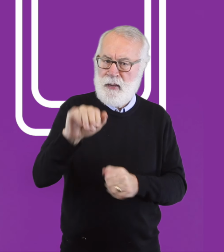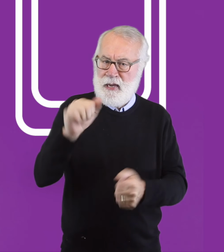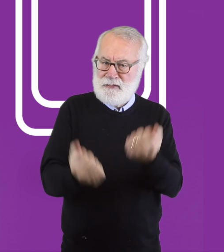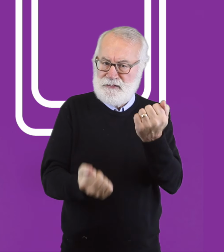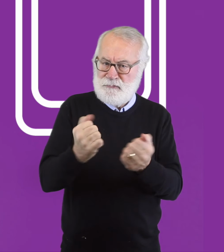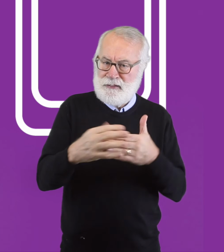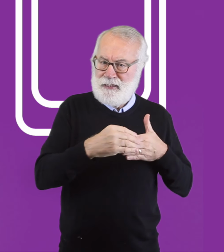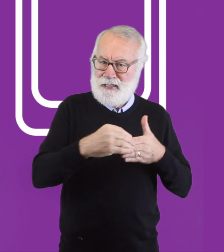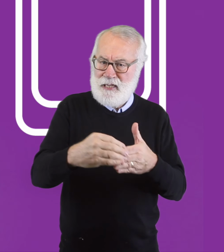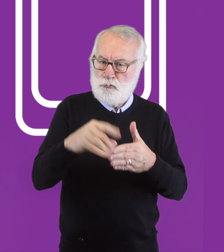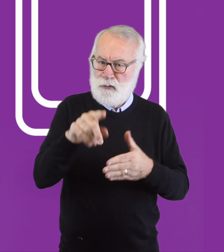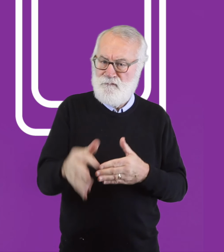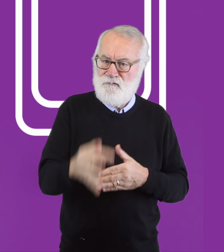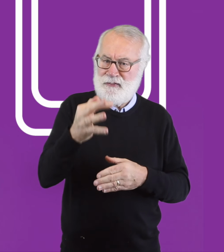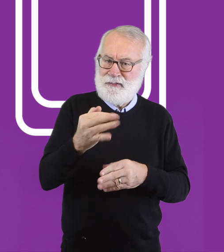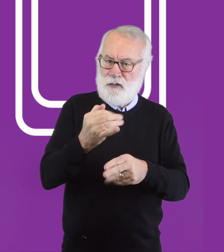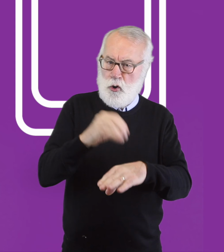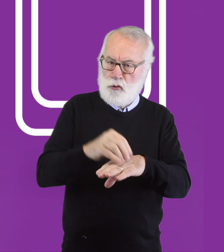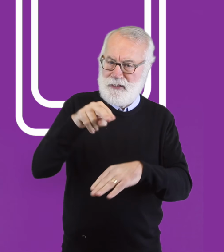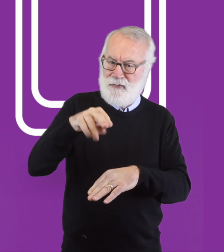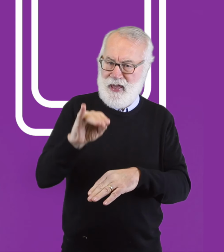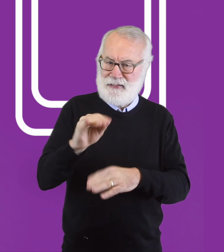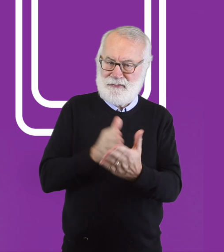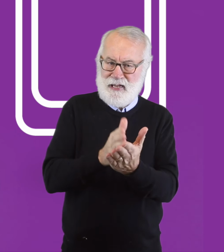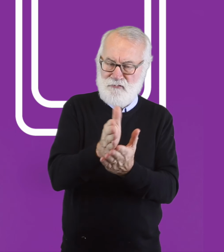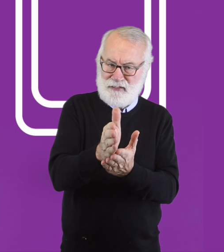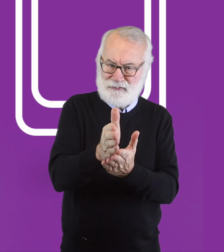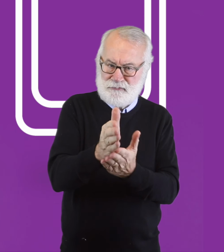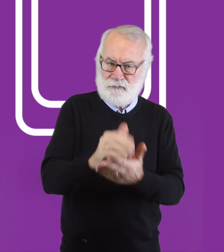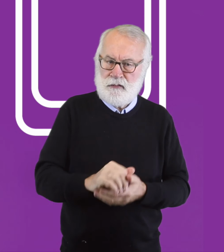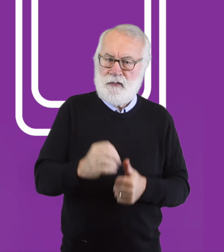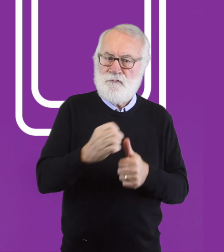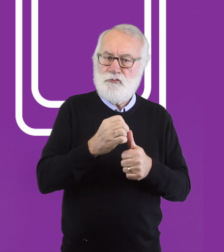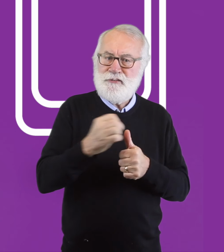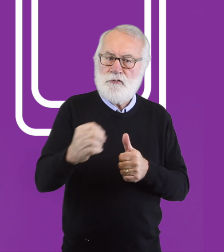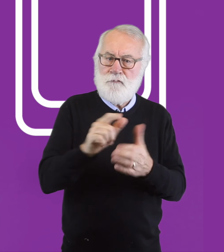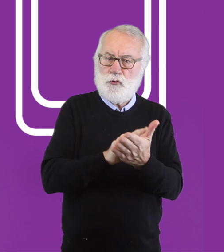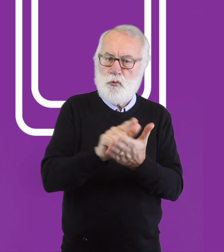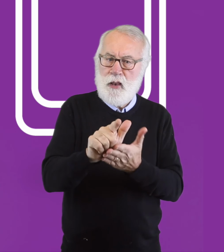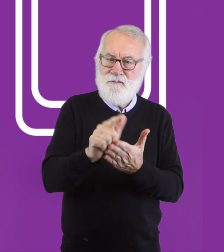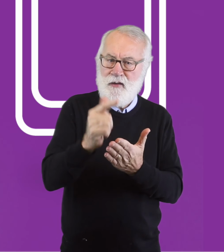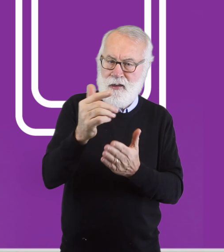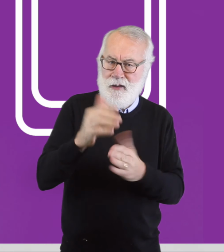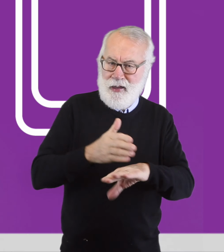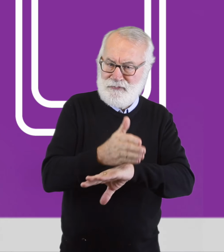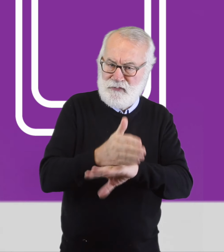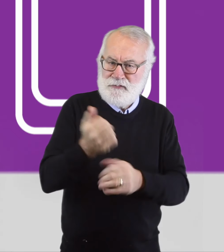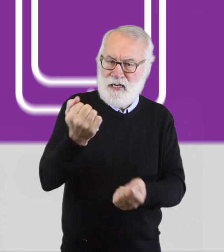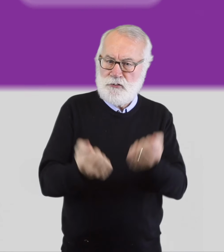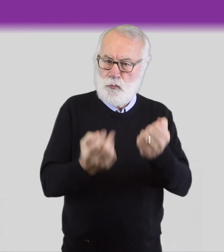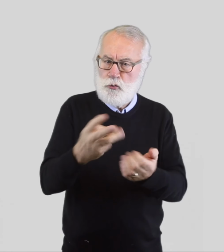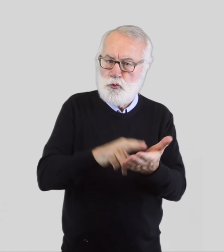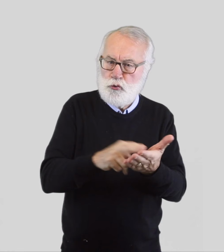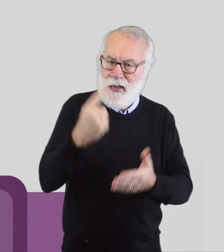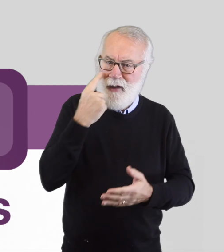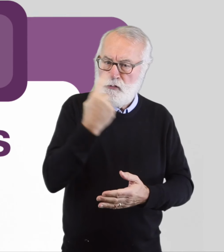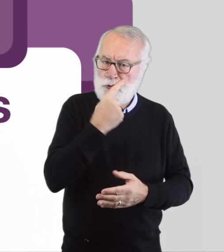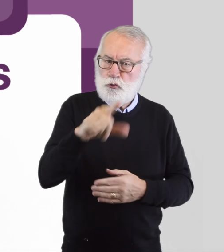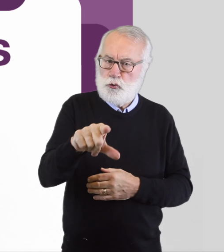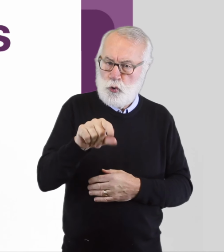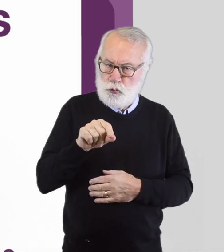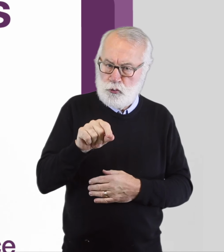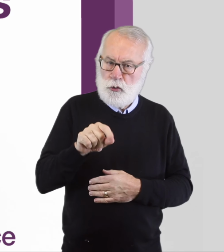and descriptors can be found in Part 2 of the PIP Assessment Guide, which you can find on NI Direct. For each of the 12